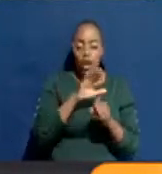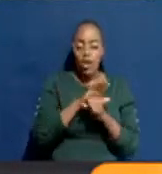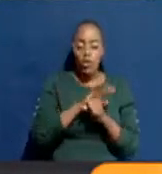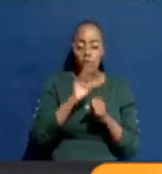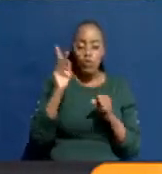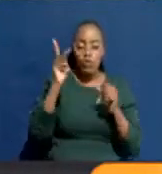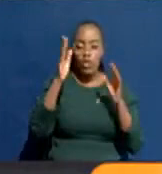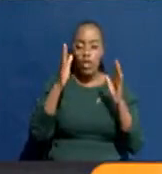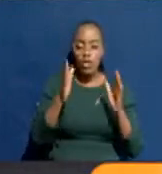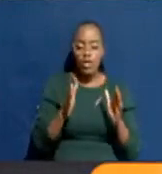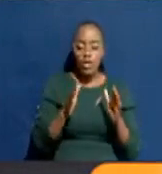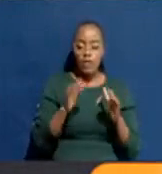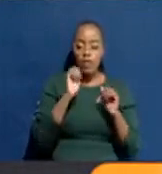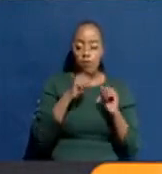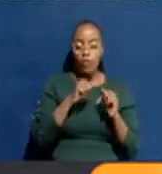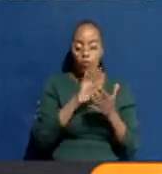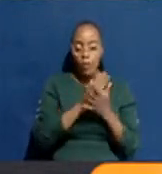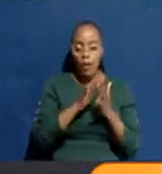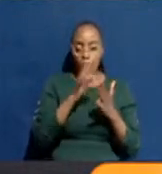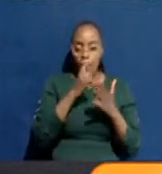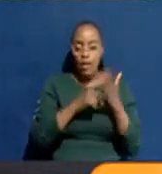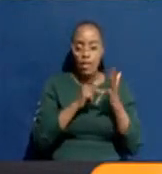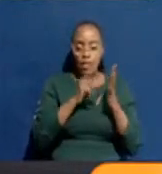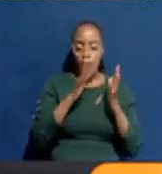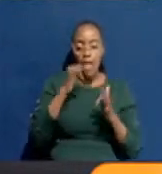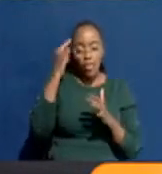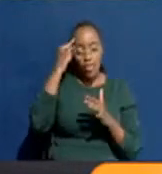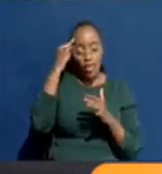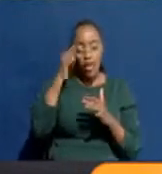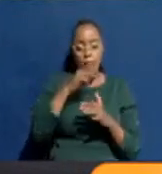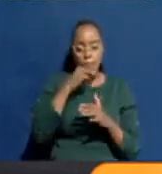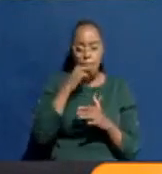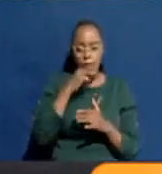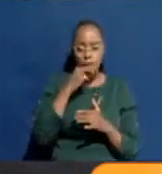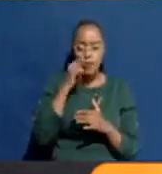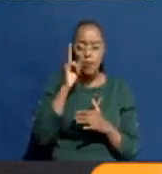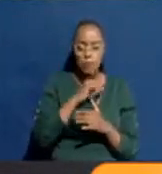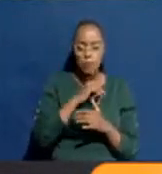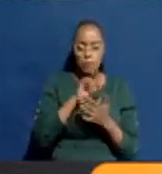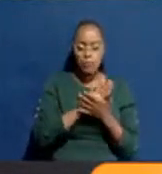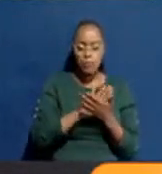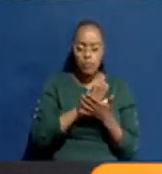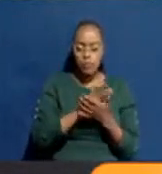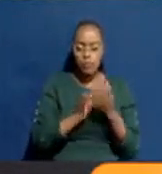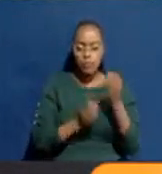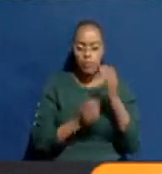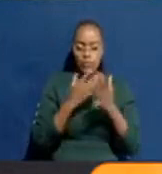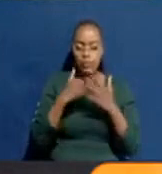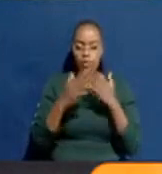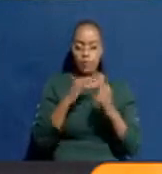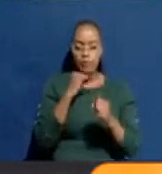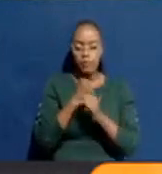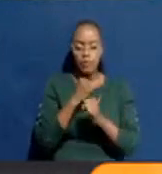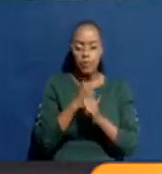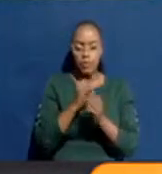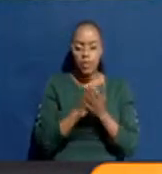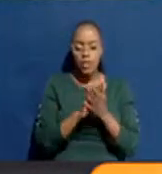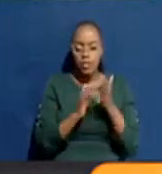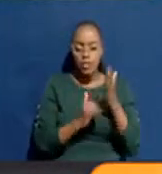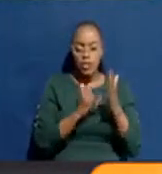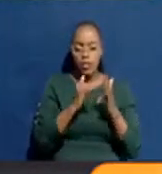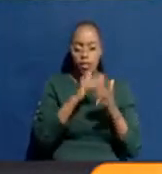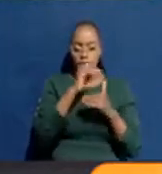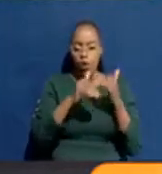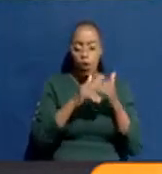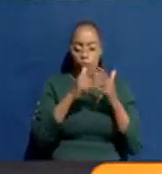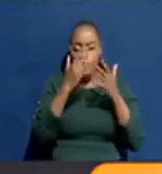as possible to be taxpayers. And I made that point before, give the example of the primary production, what you are doing, and also industry and all the